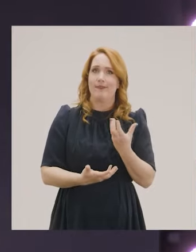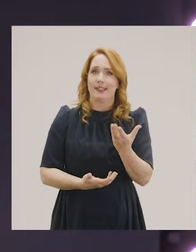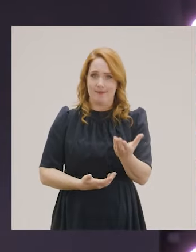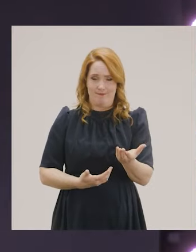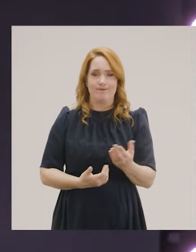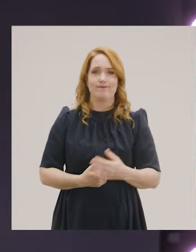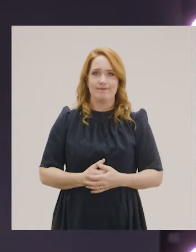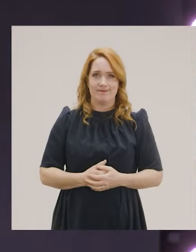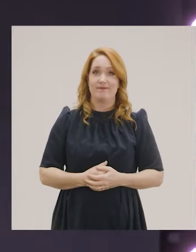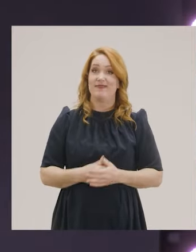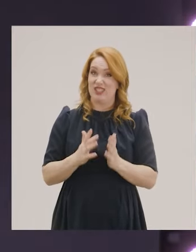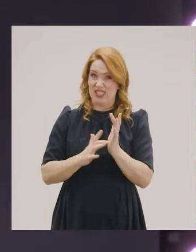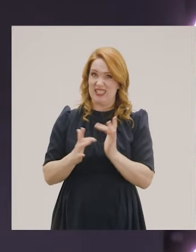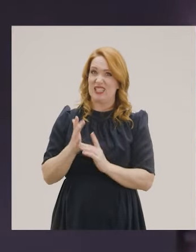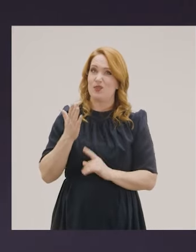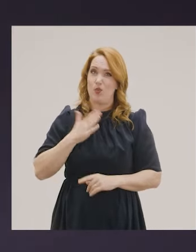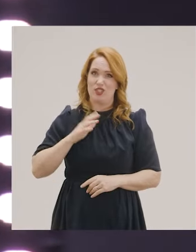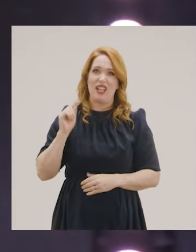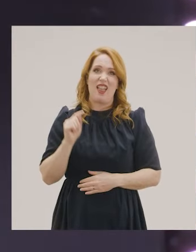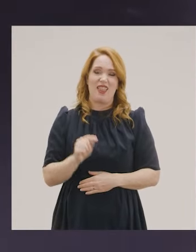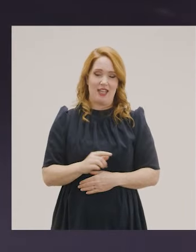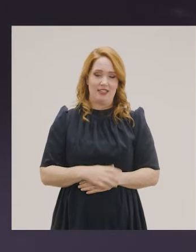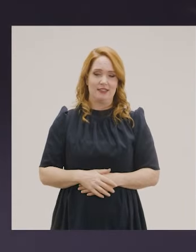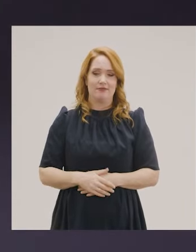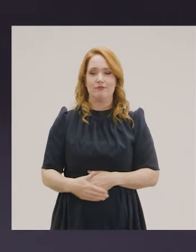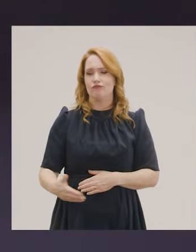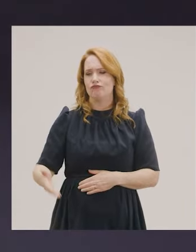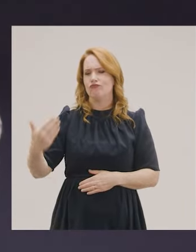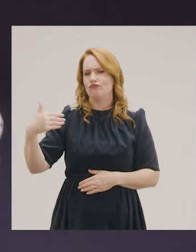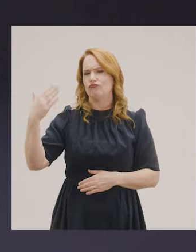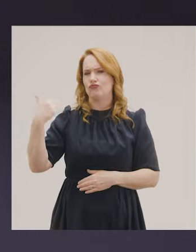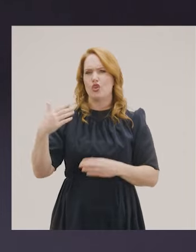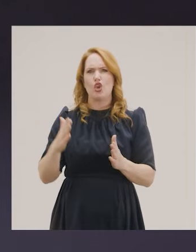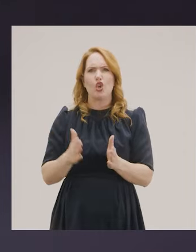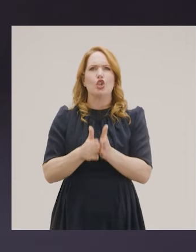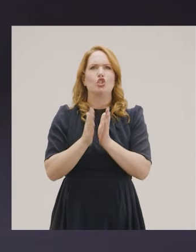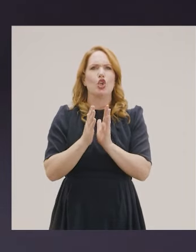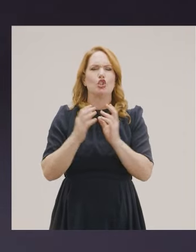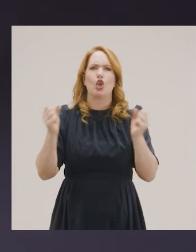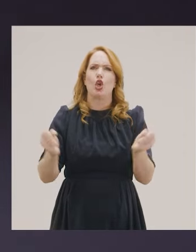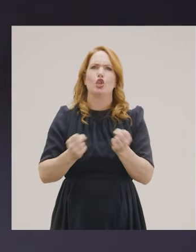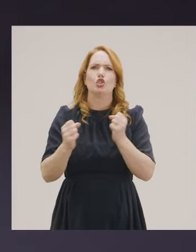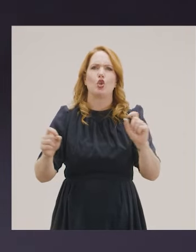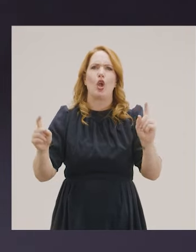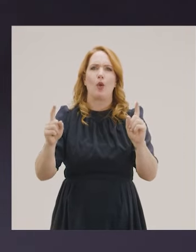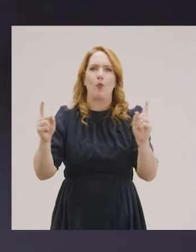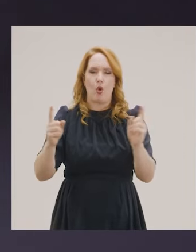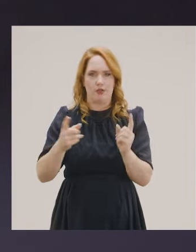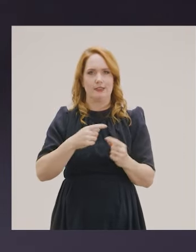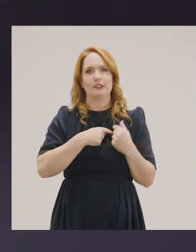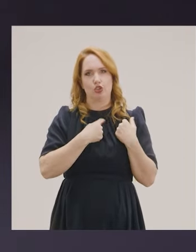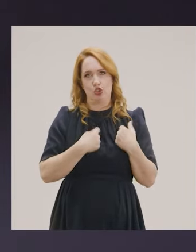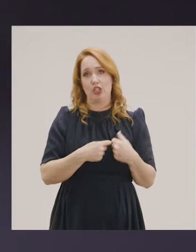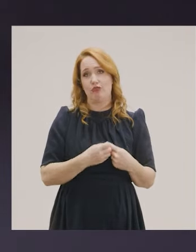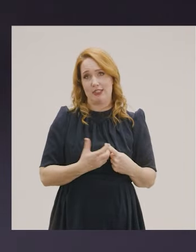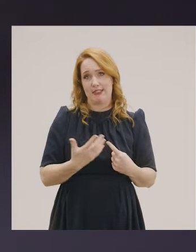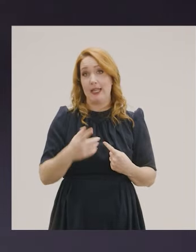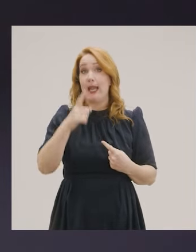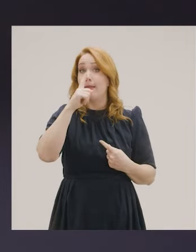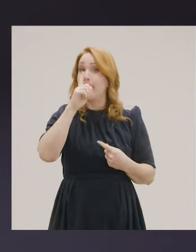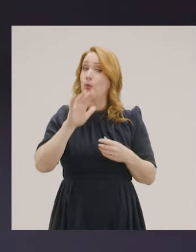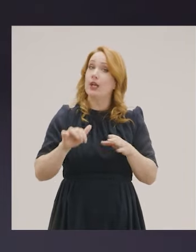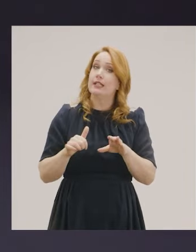that's what Jesus is looking for. And you know, the early church was marked by its generosity. People who came